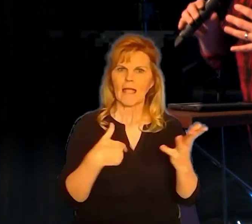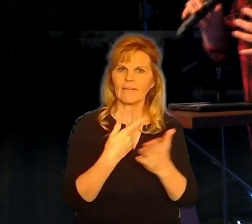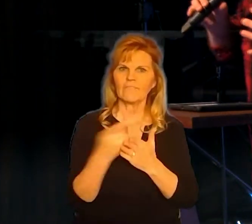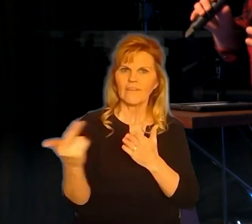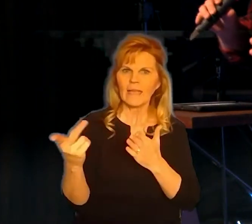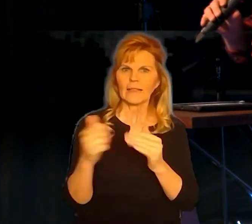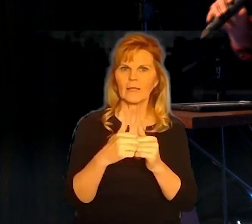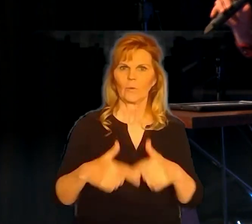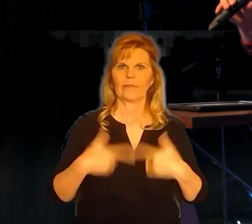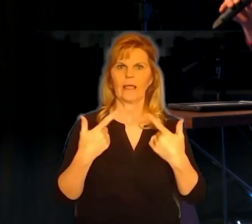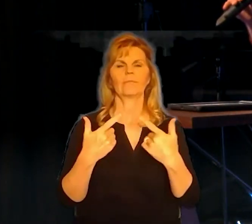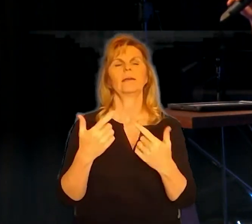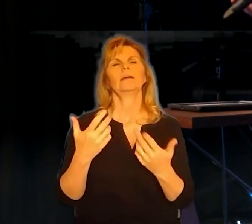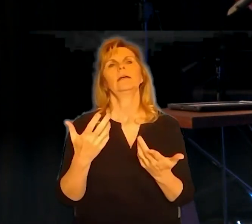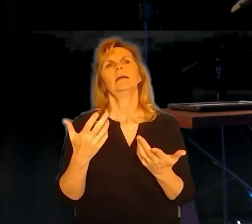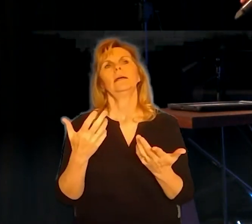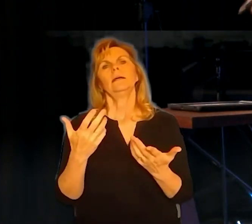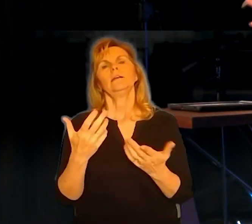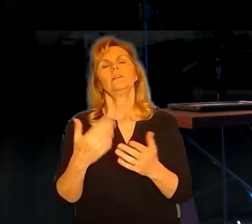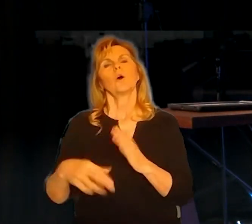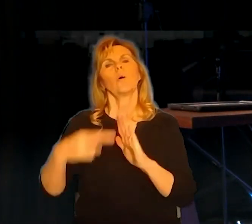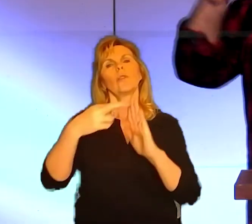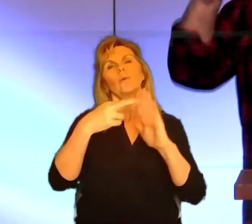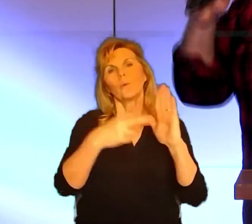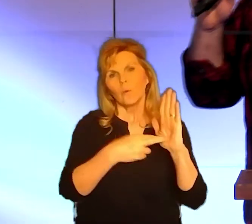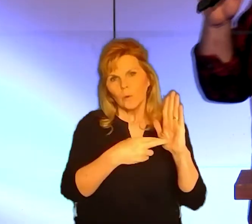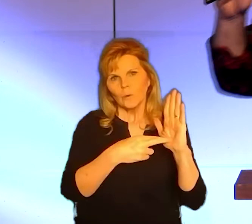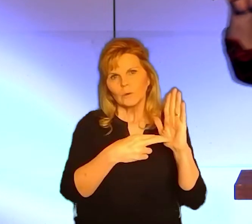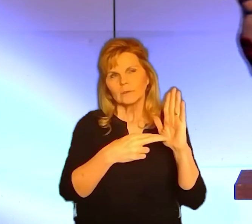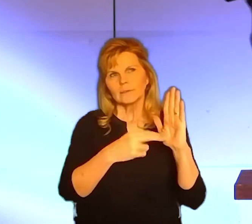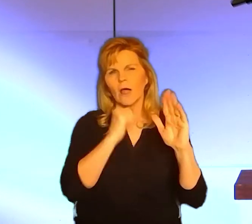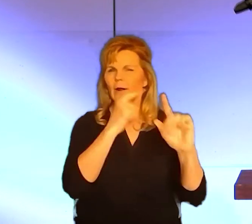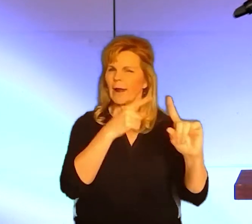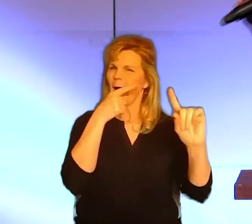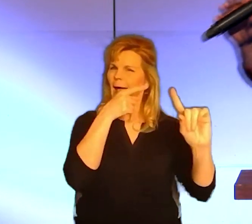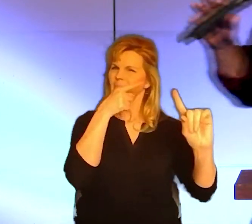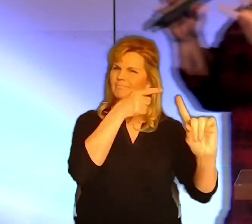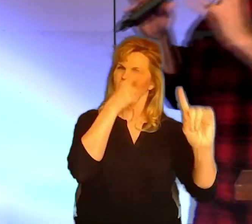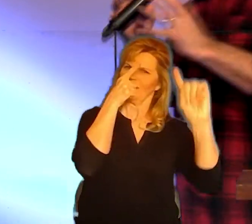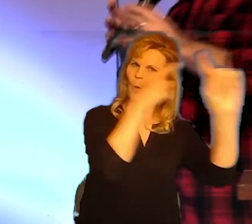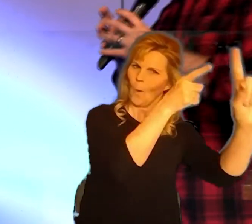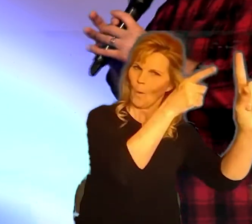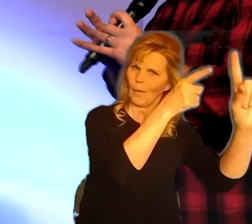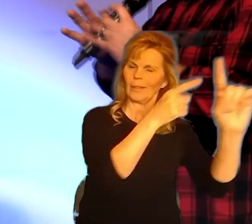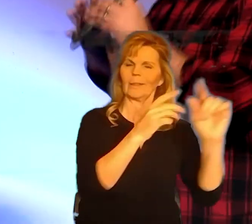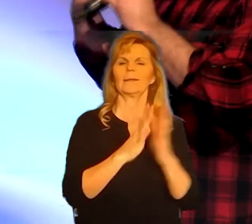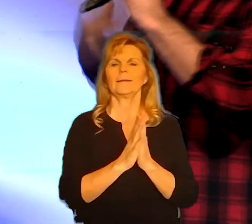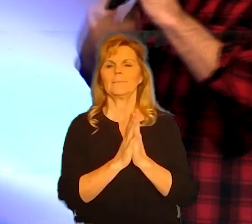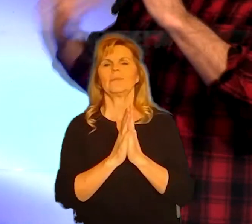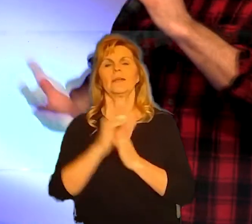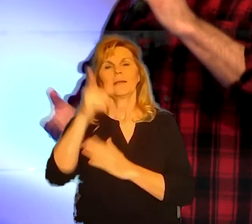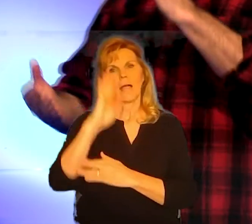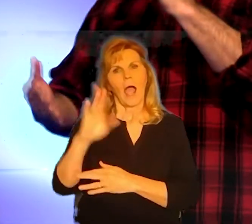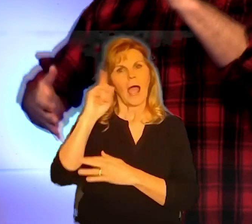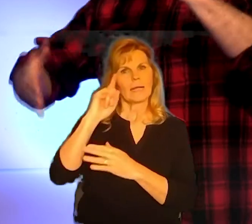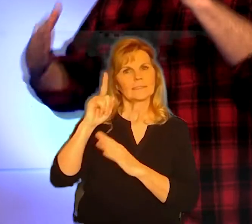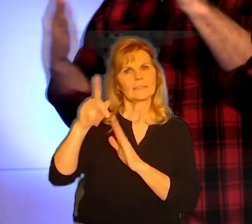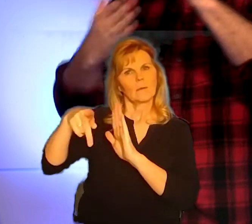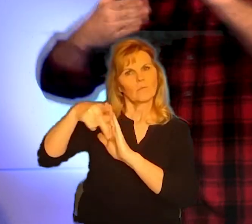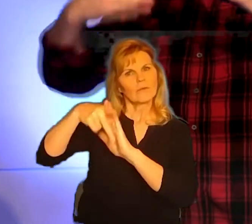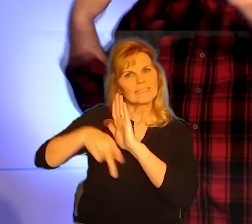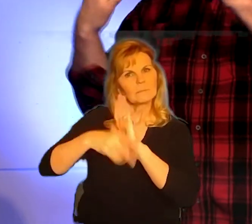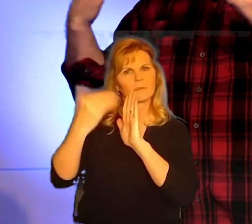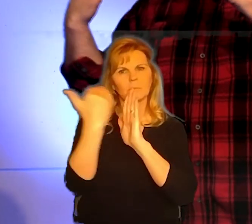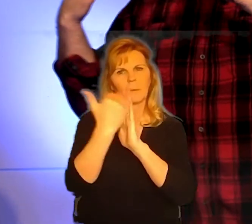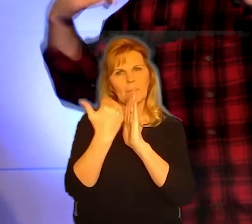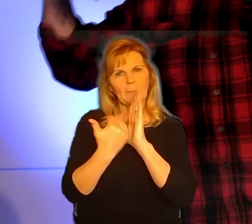at life. And the rules aren't the goal. The rules and even like God's principles, they're there